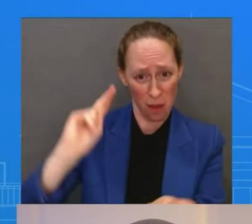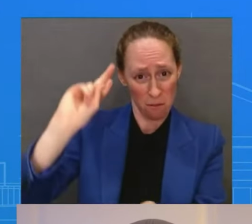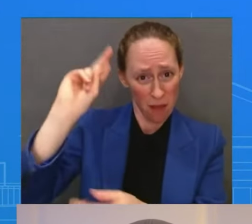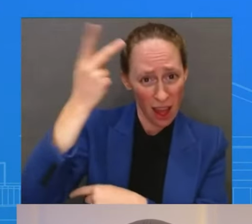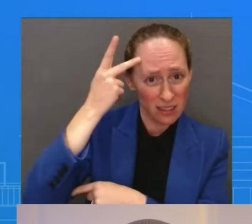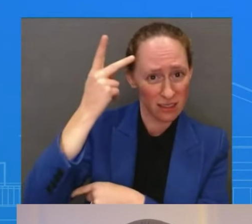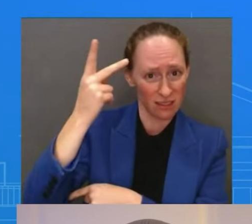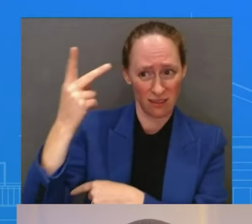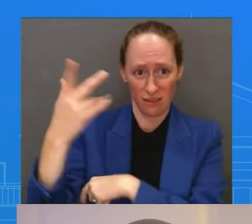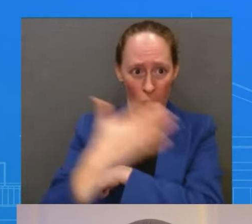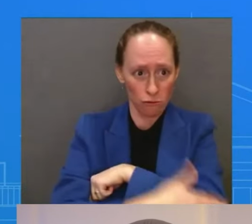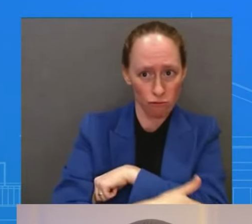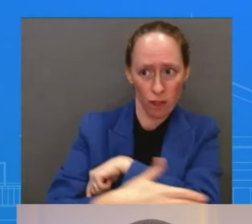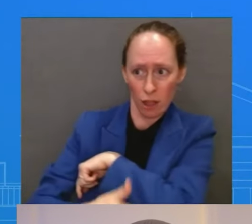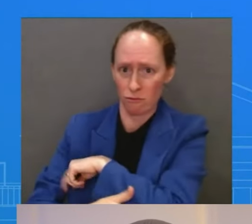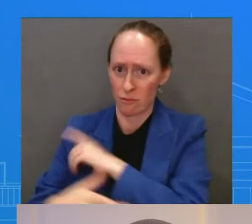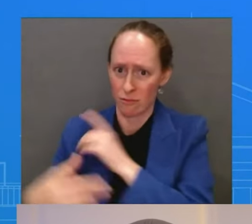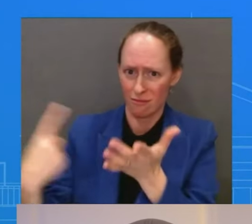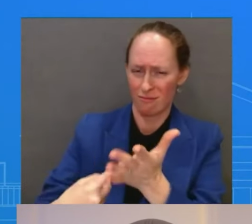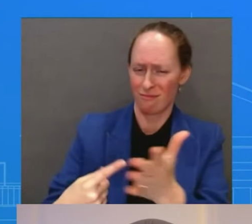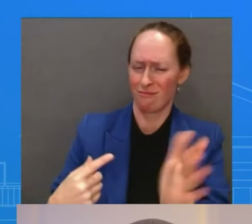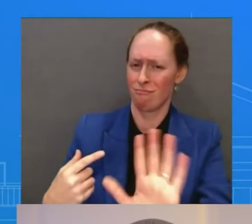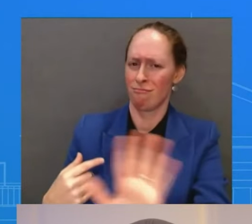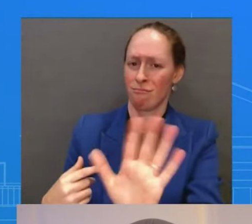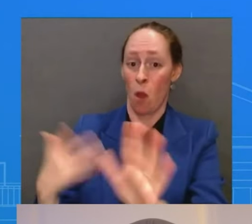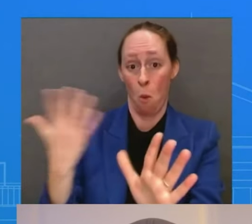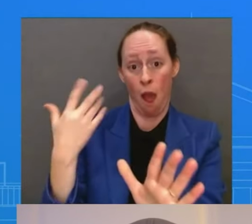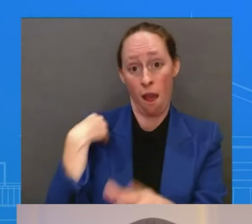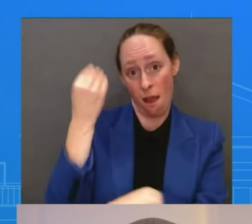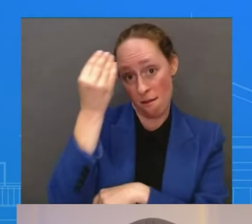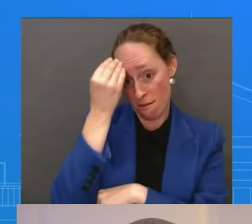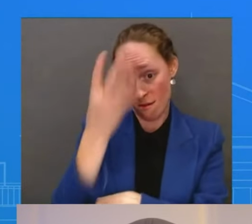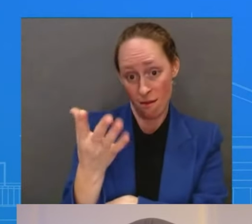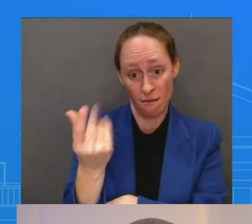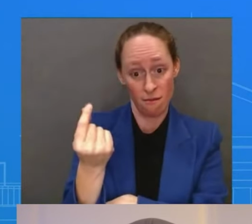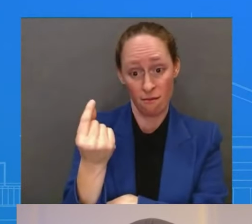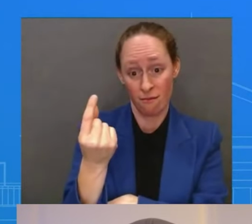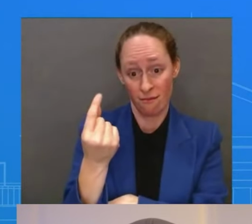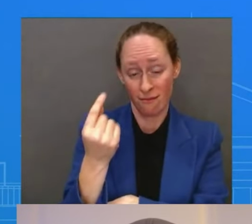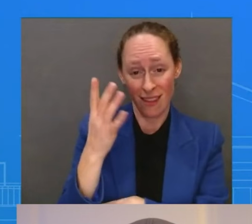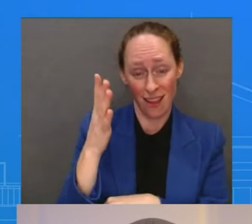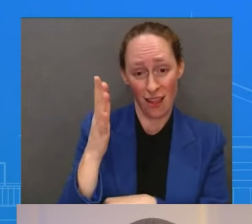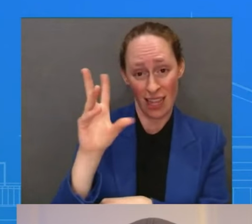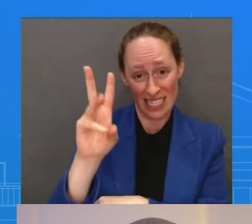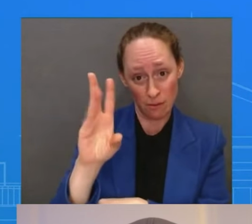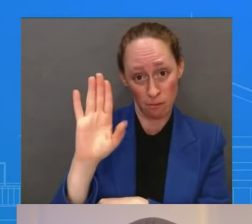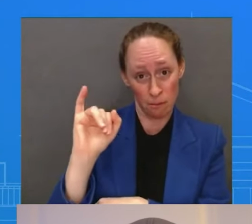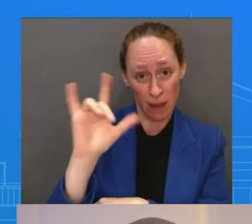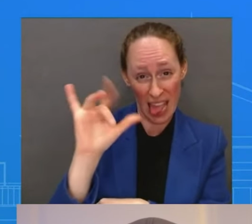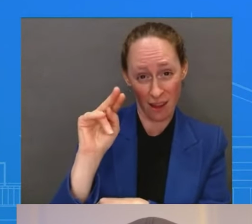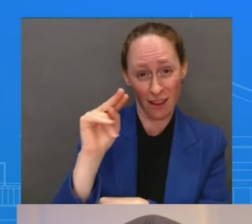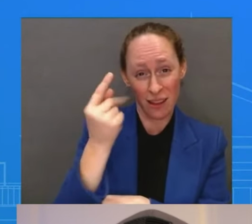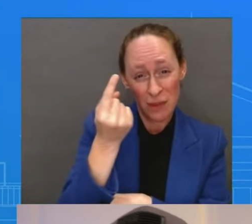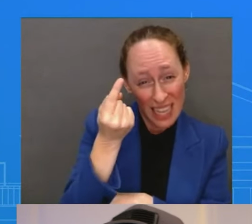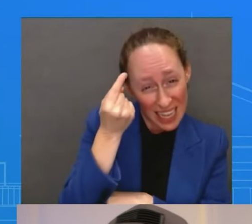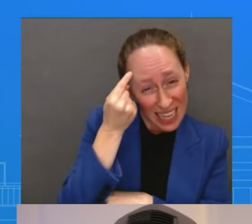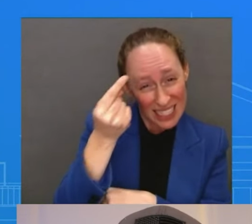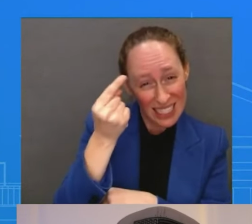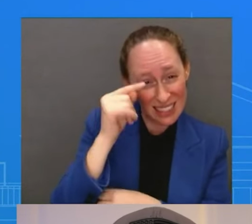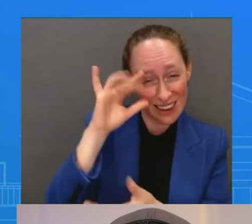still sitting in the Qatari bank. Not one of it, not one dime of it has been spent. I'd also remind, because this, you know, I